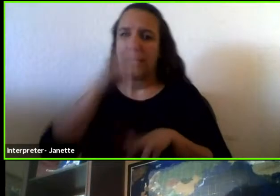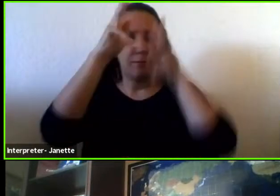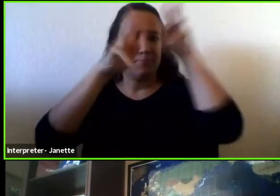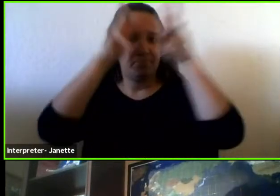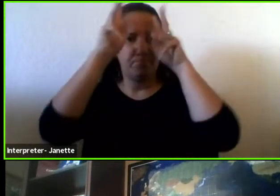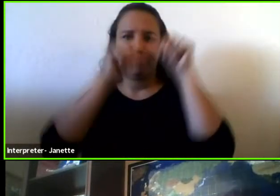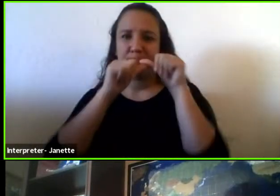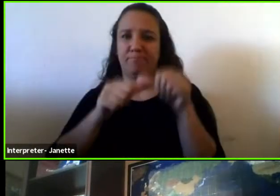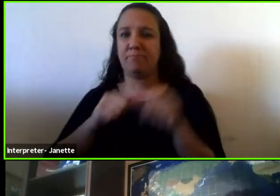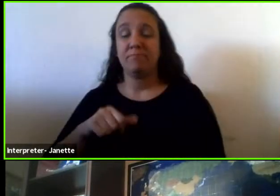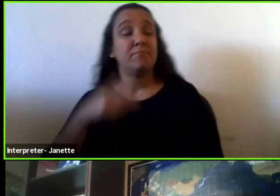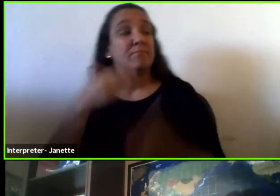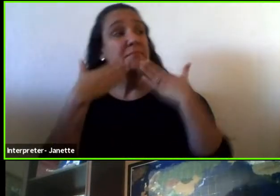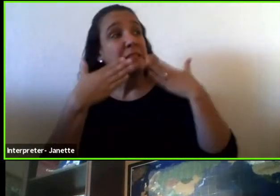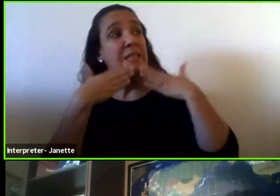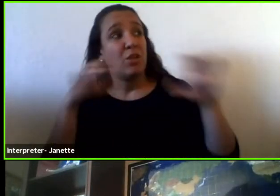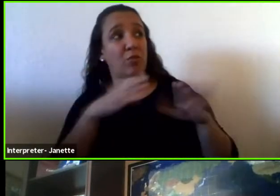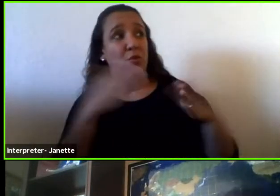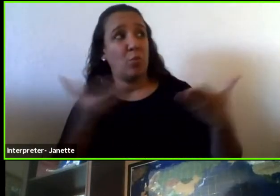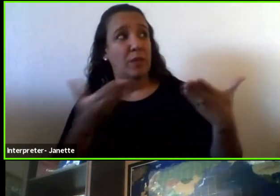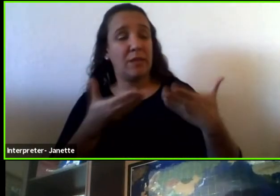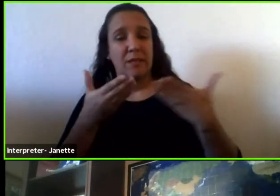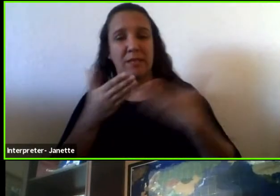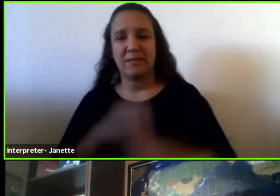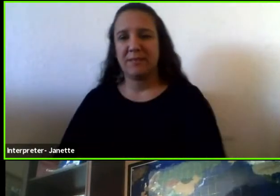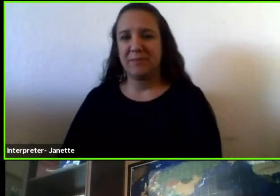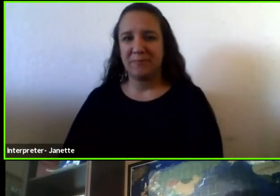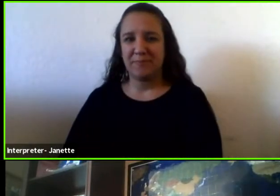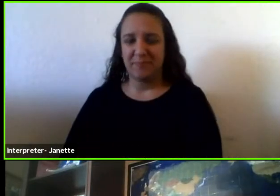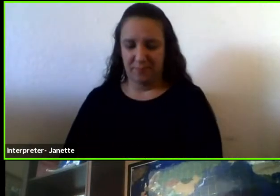Thanks for doing this. Thank you.